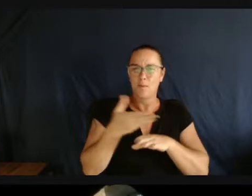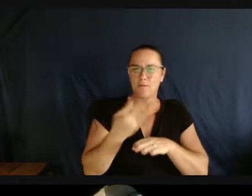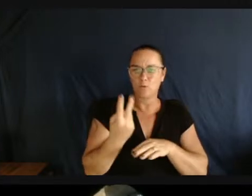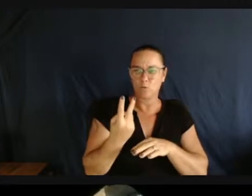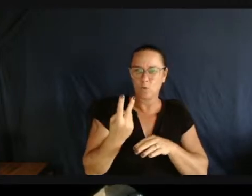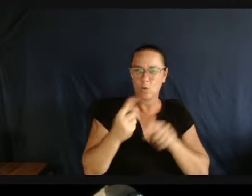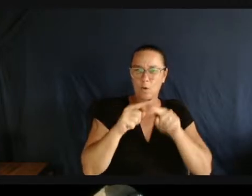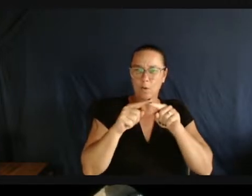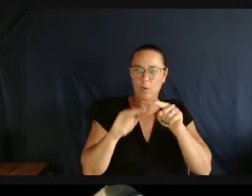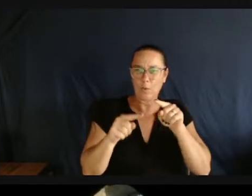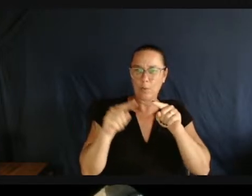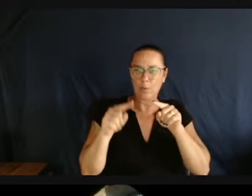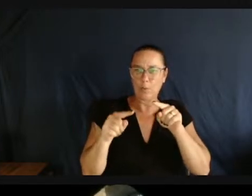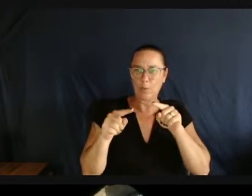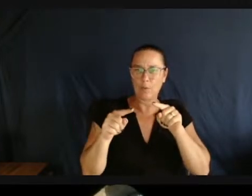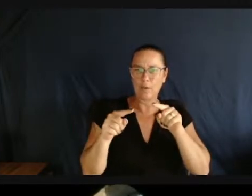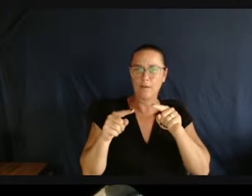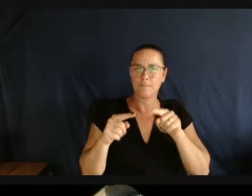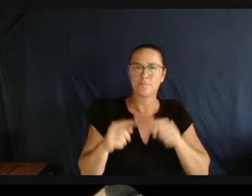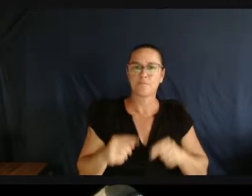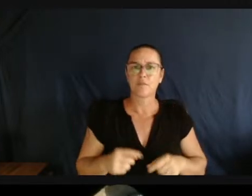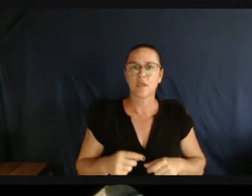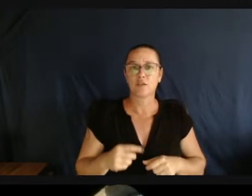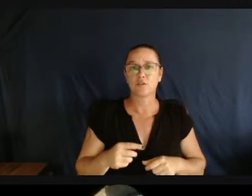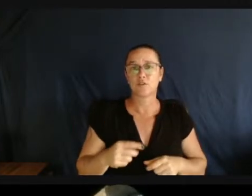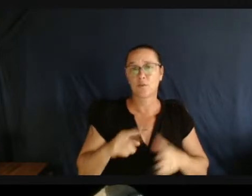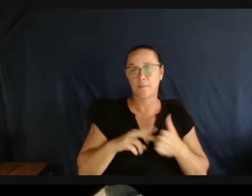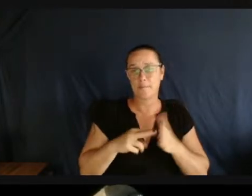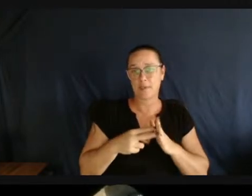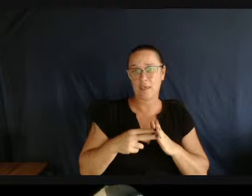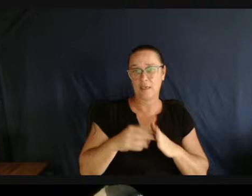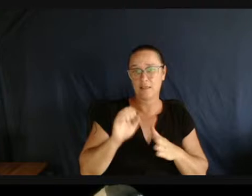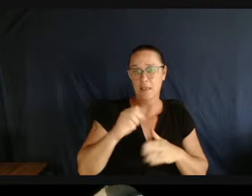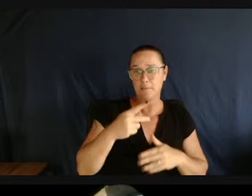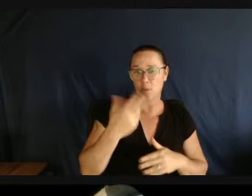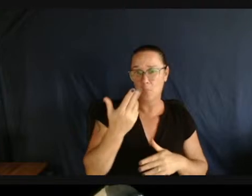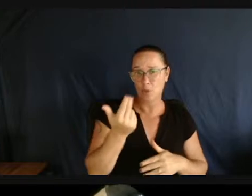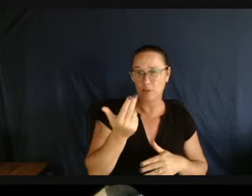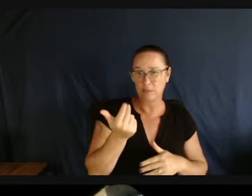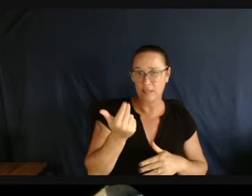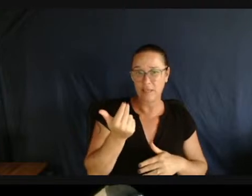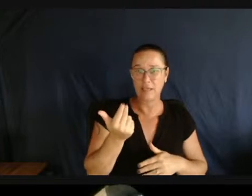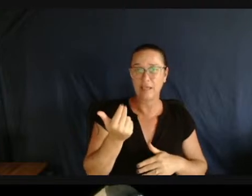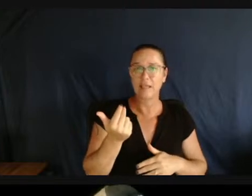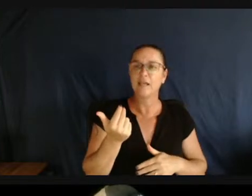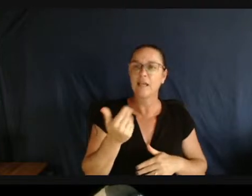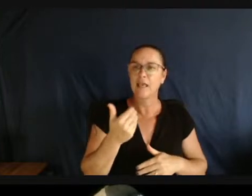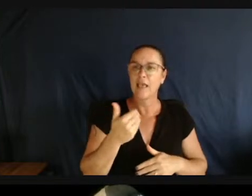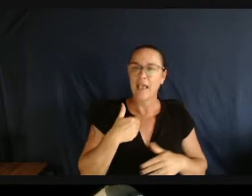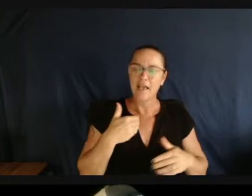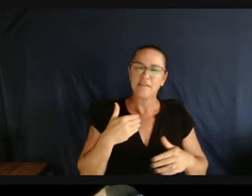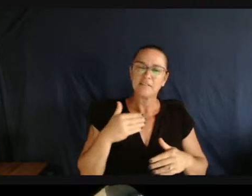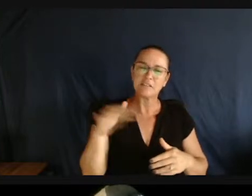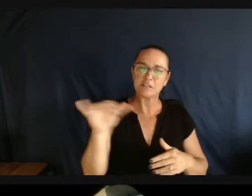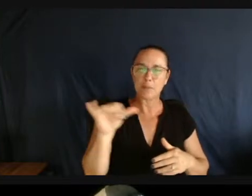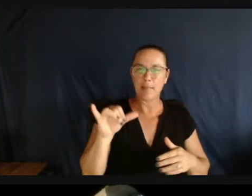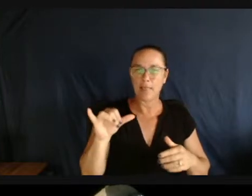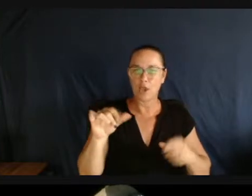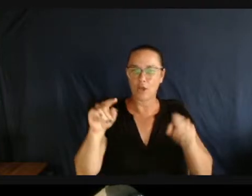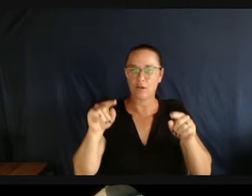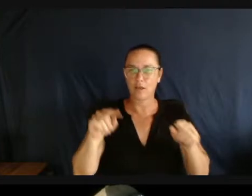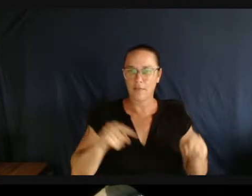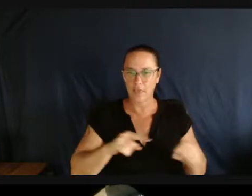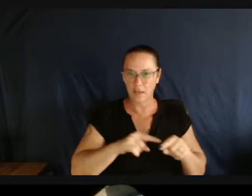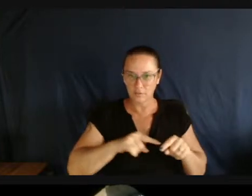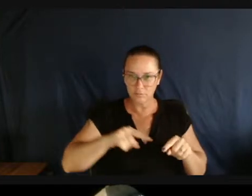one back, 16, 15, 14, 13 over here to have a comparable drop in time. And you can see how the recovery time